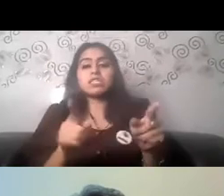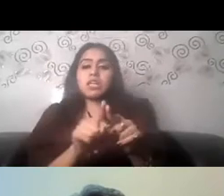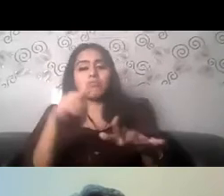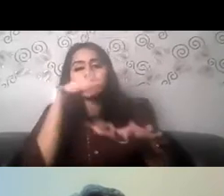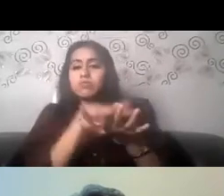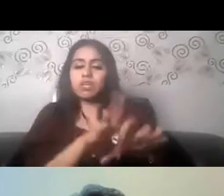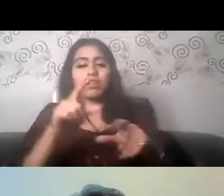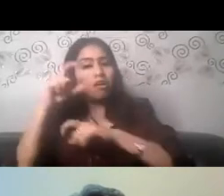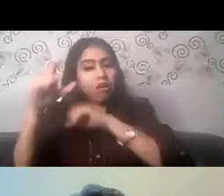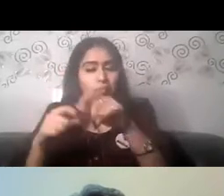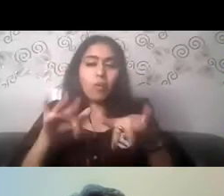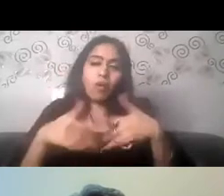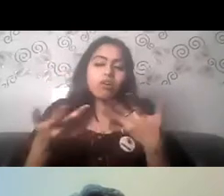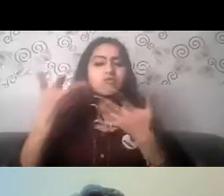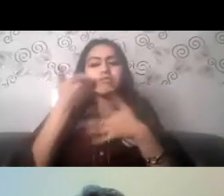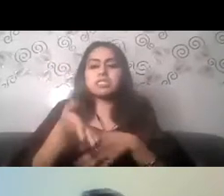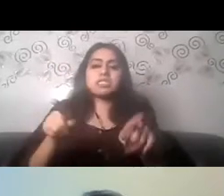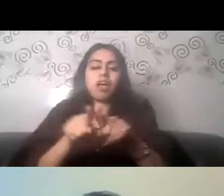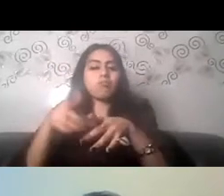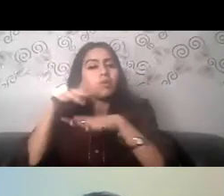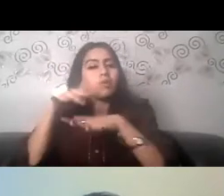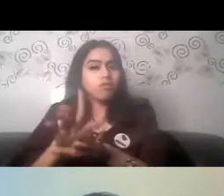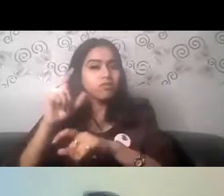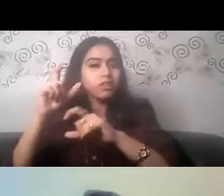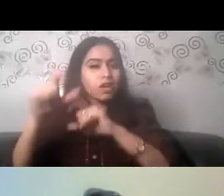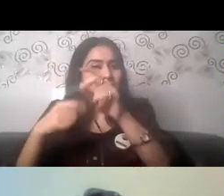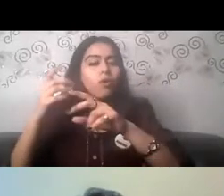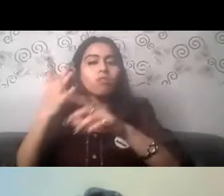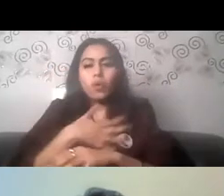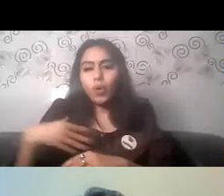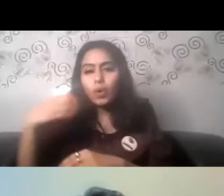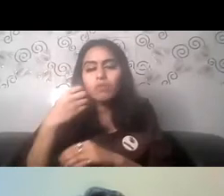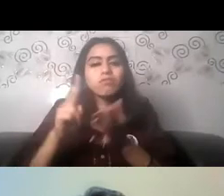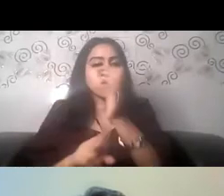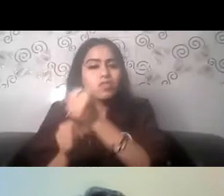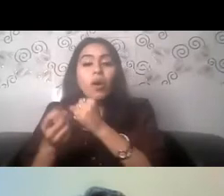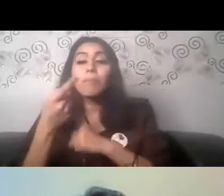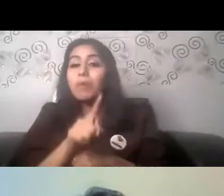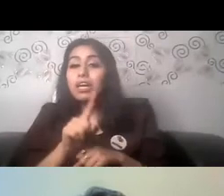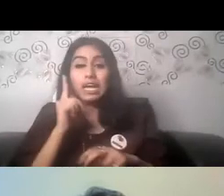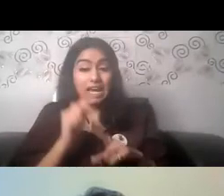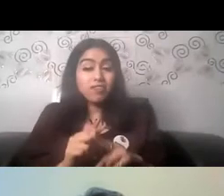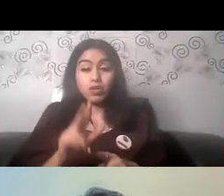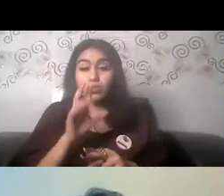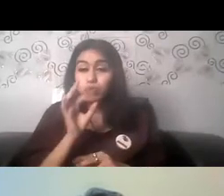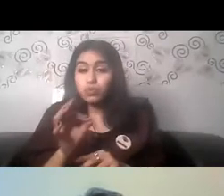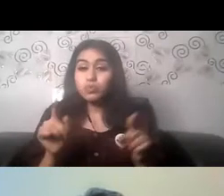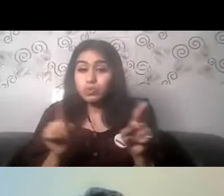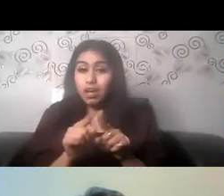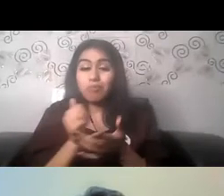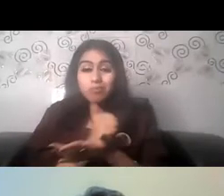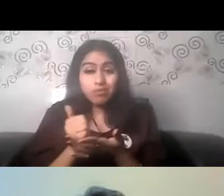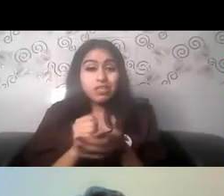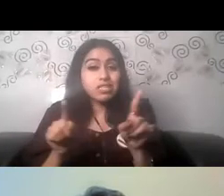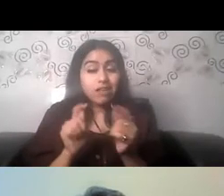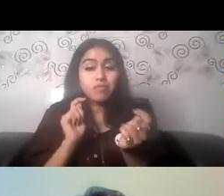and organisation, and we're not going to be as good as we can unless we're really representing the